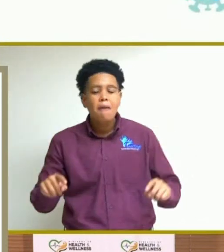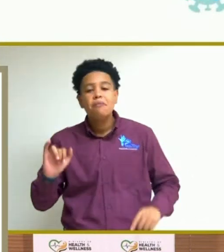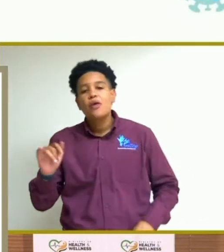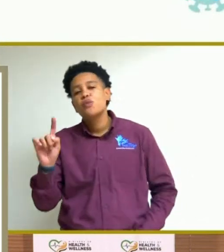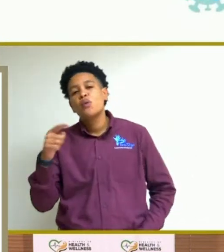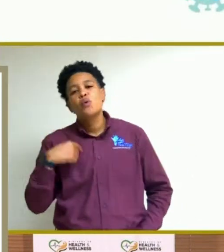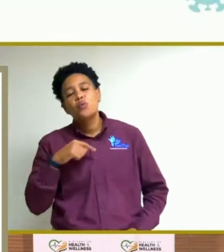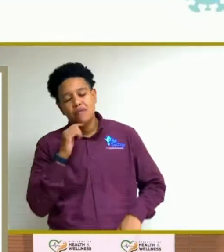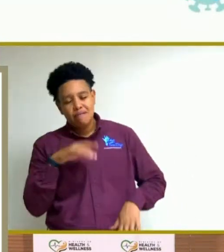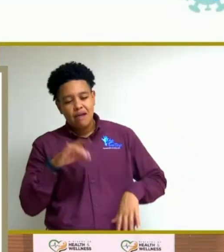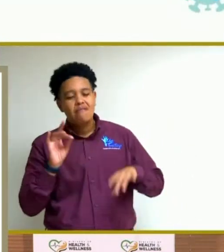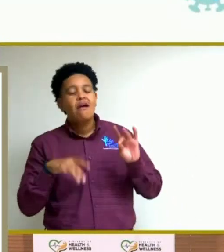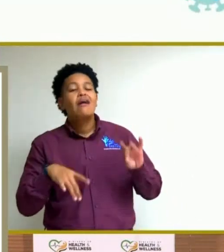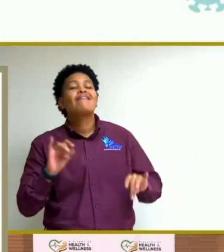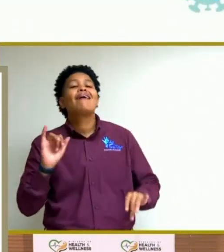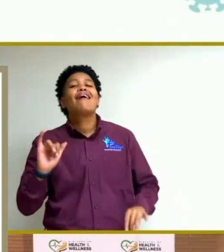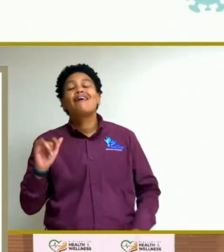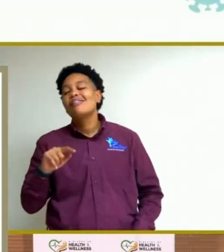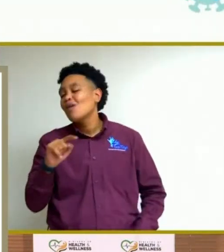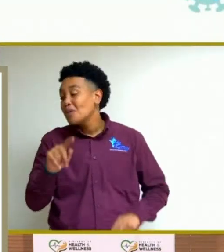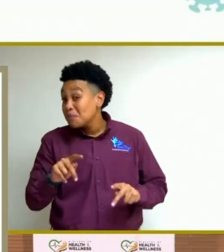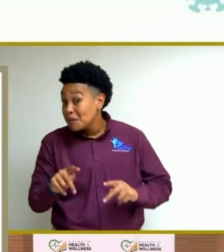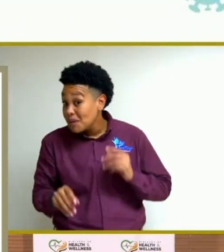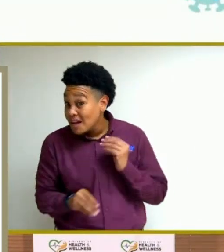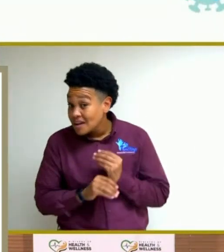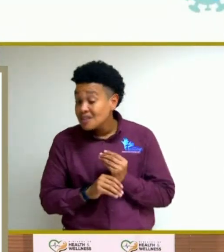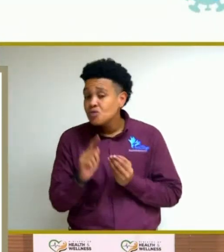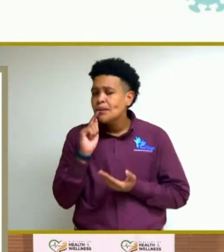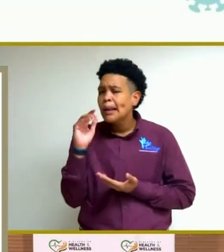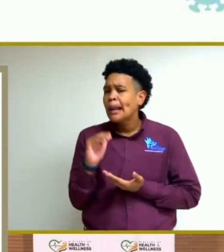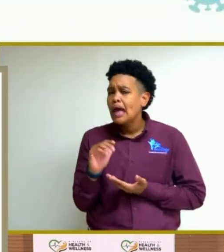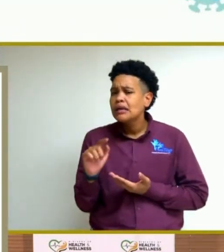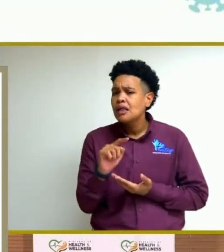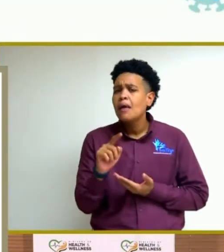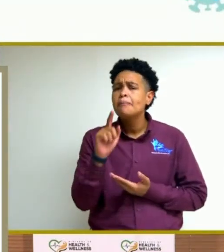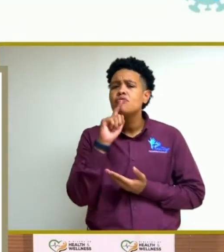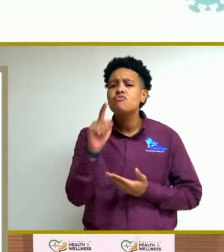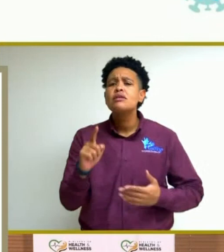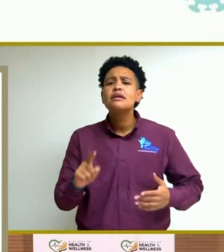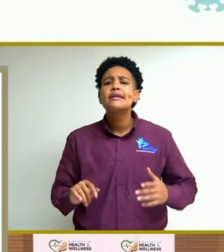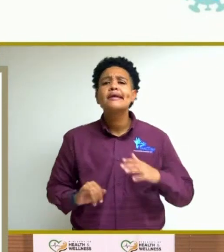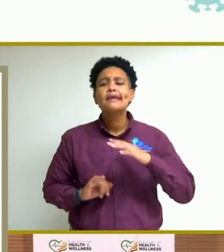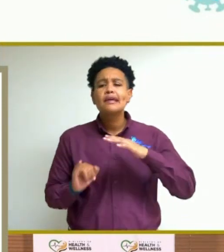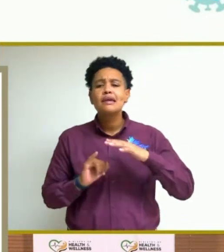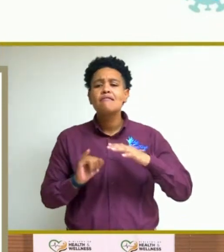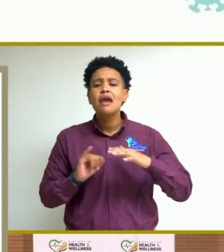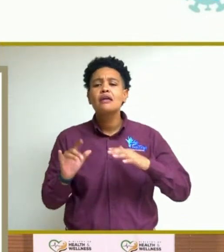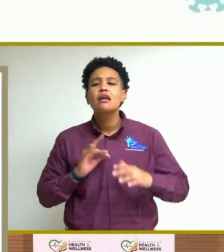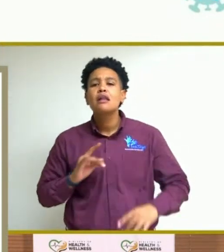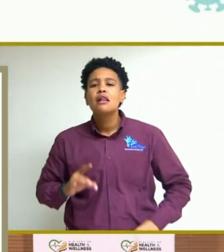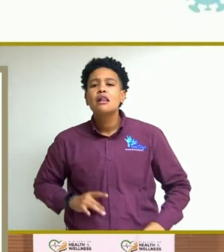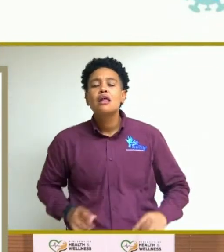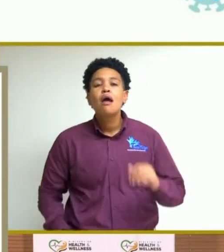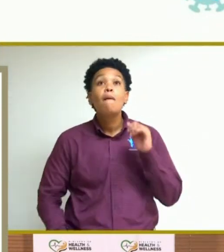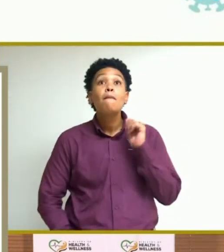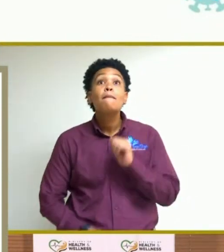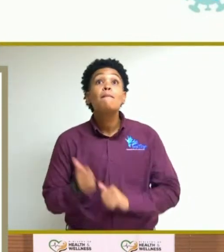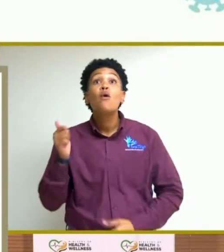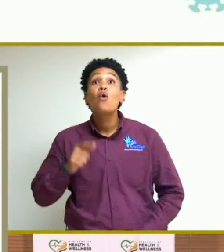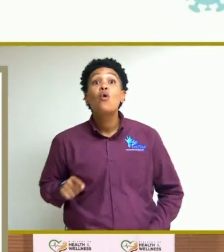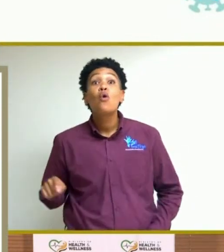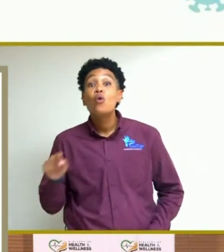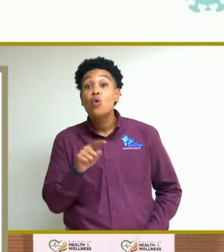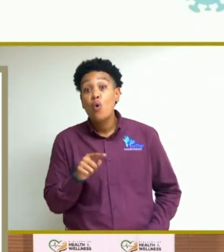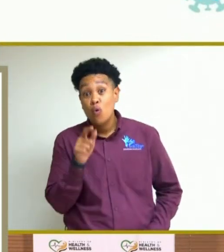where we're finding that those persons, although less of them are being infected, the majority of those that